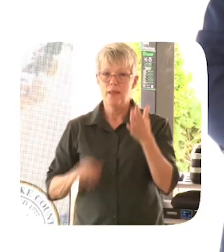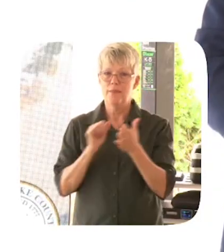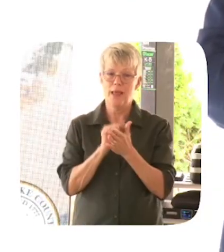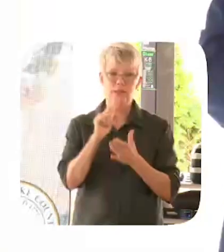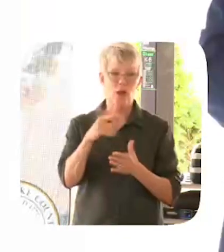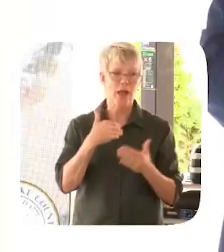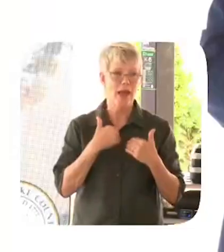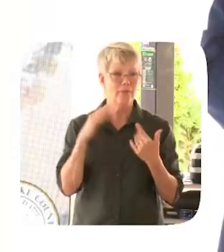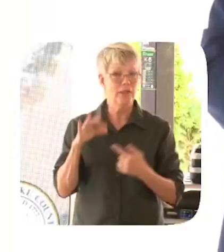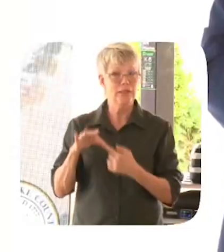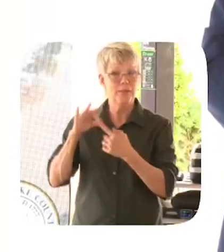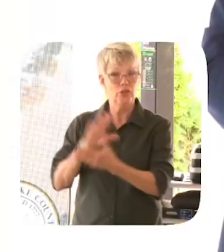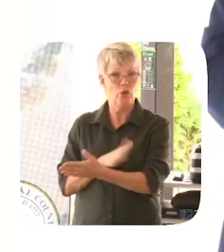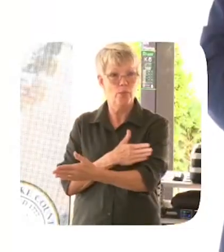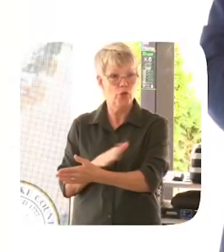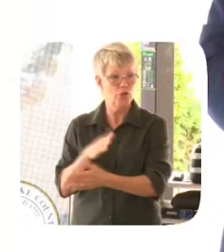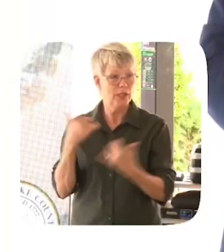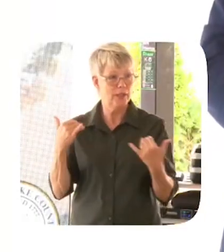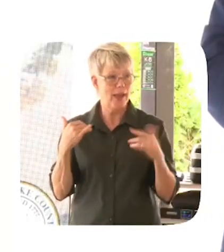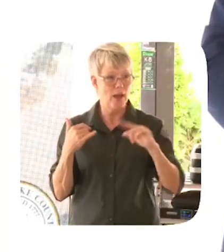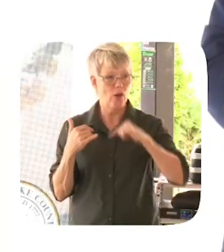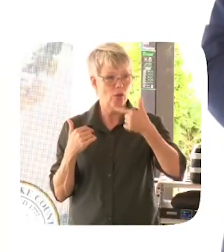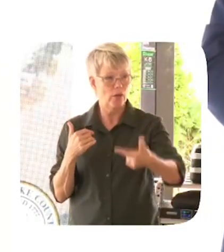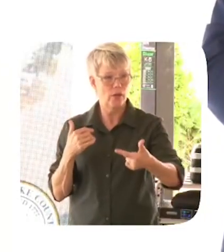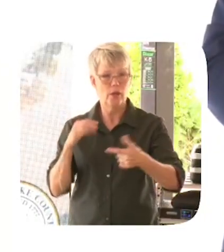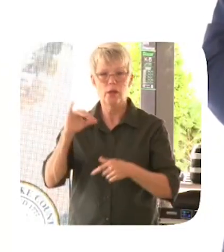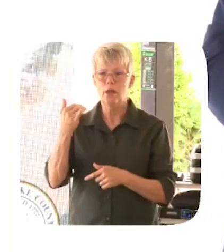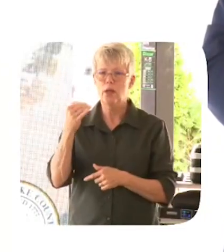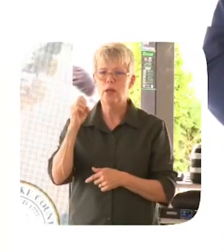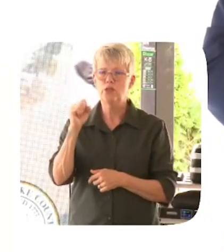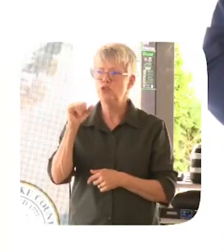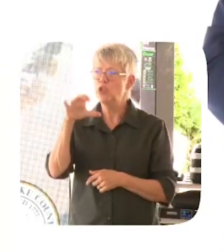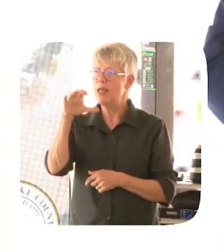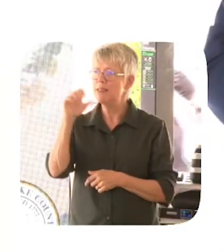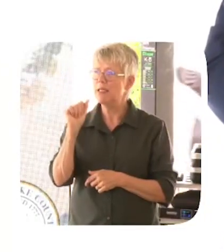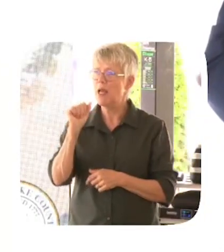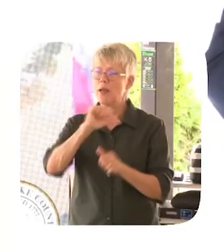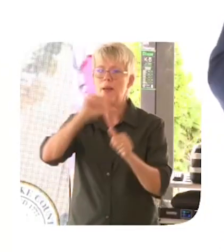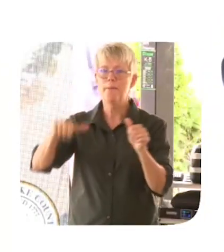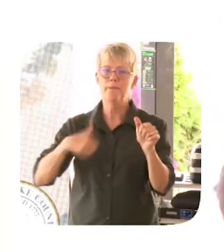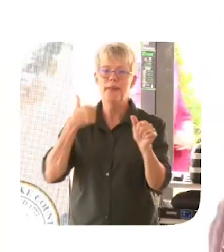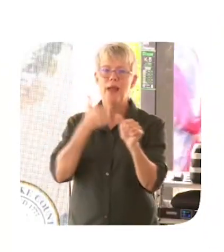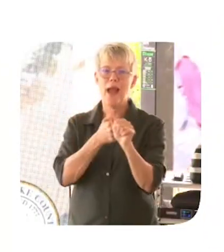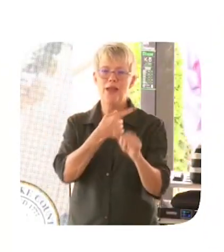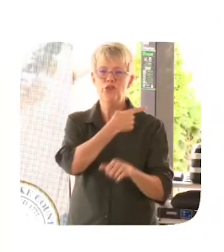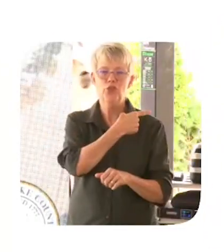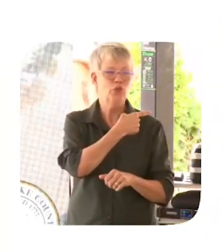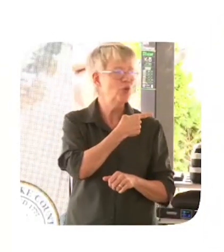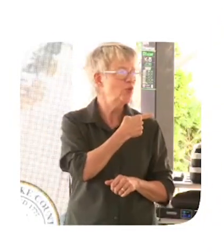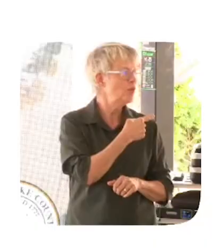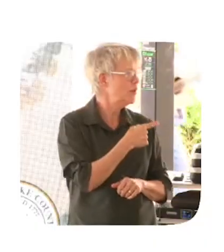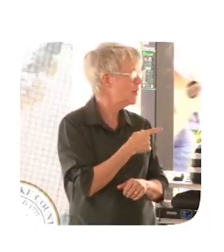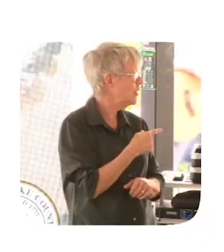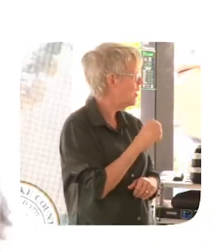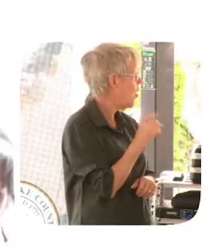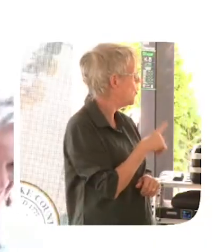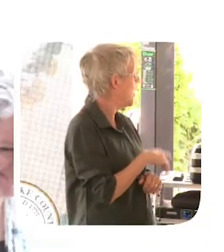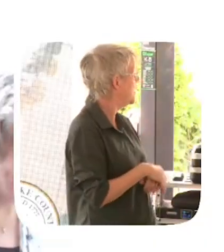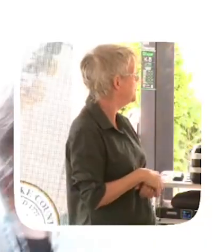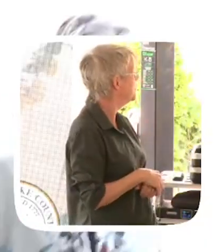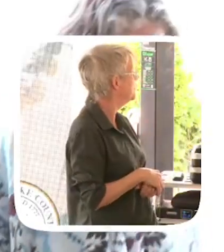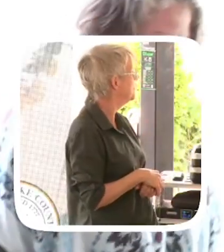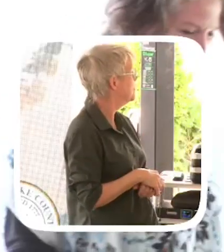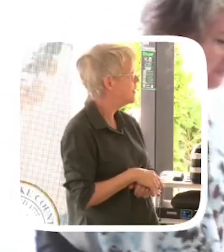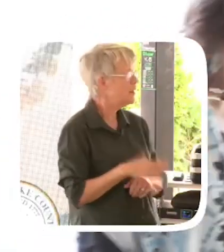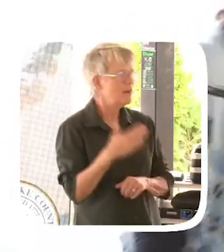have. Special music, Jessica. Where's Jessica? Behind me. Okay. All